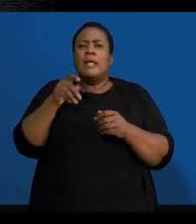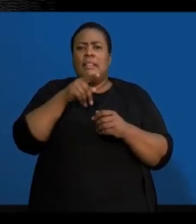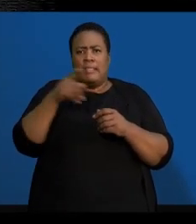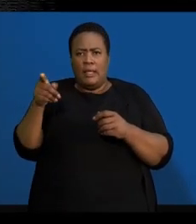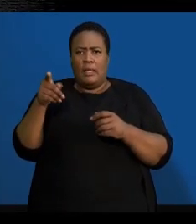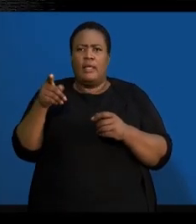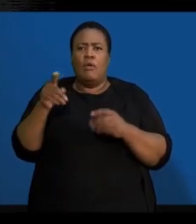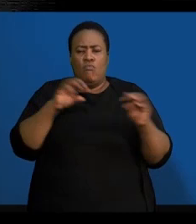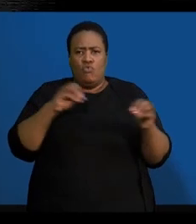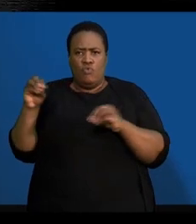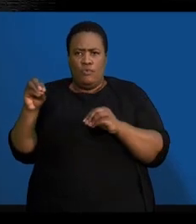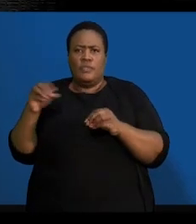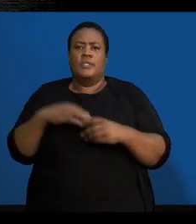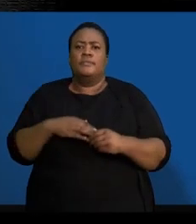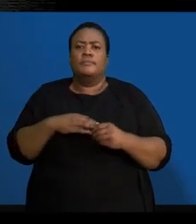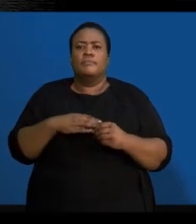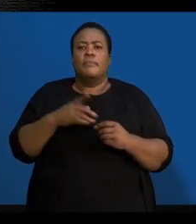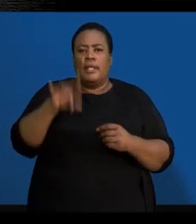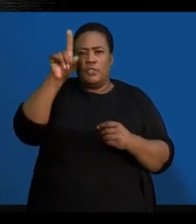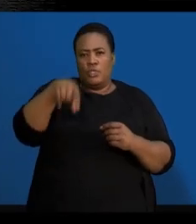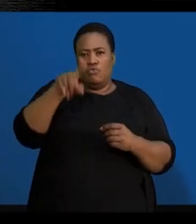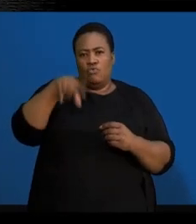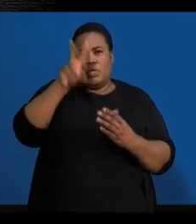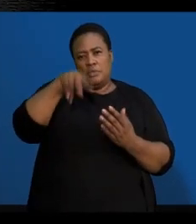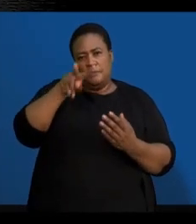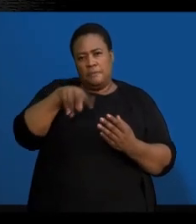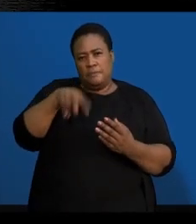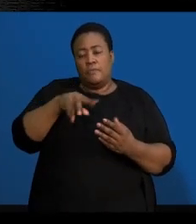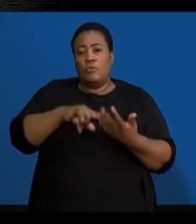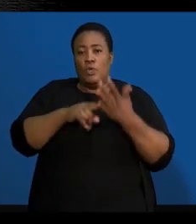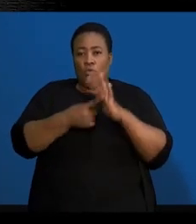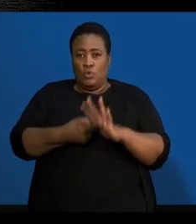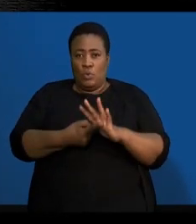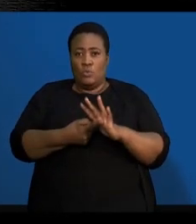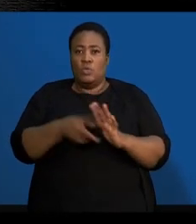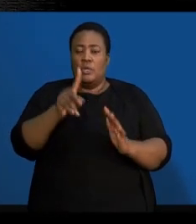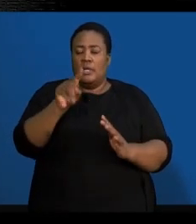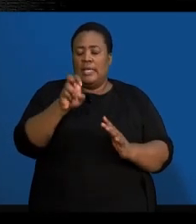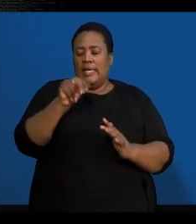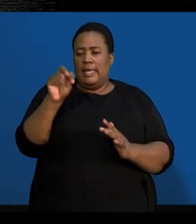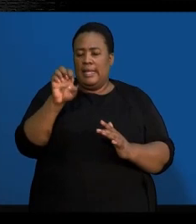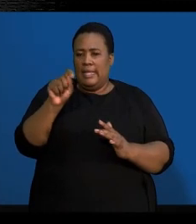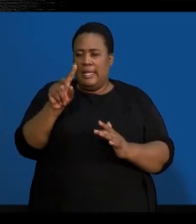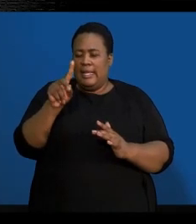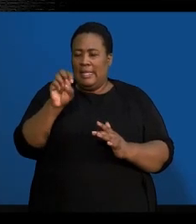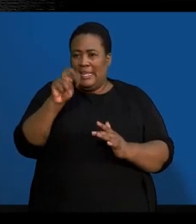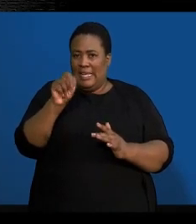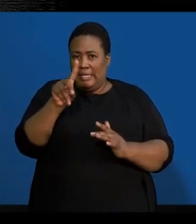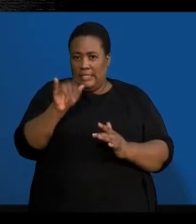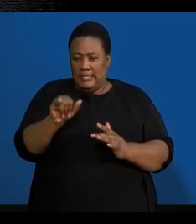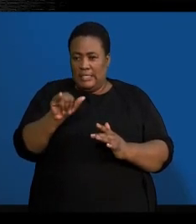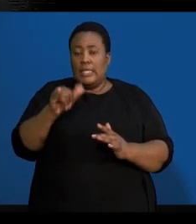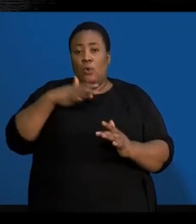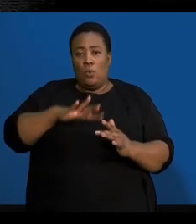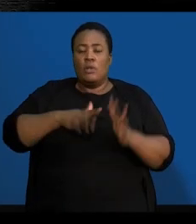warned the Soviet Union to remove missiles from Cuba. It shows Kennedy's intention to go to war with the Soviet